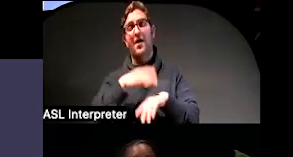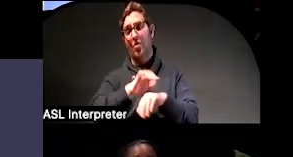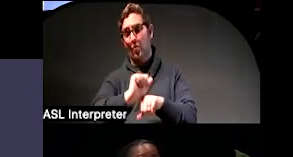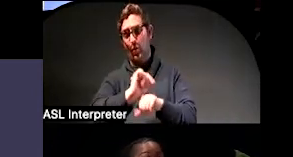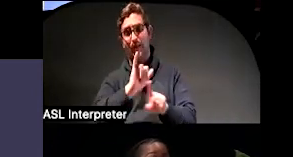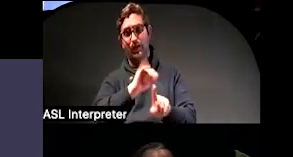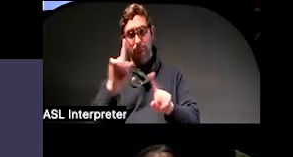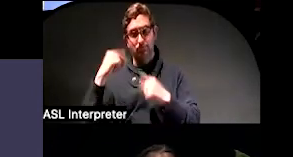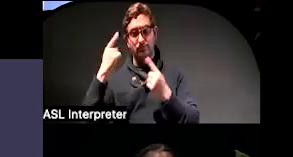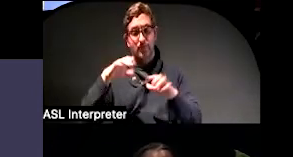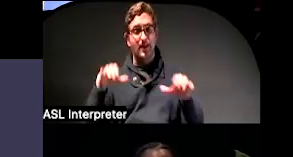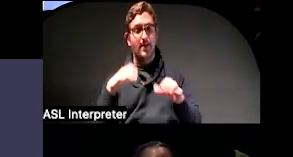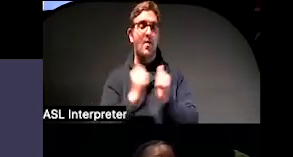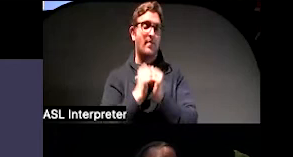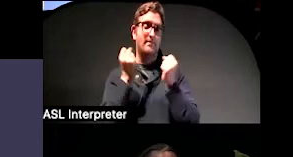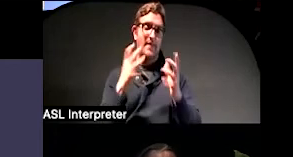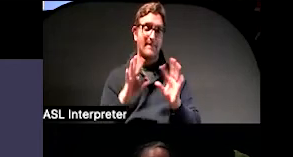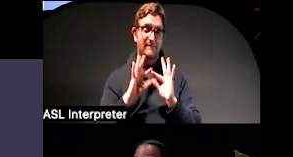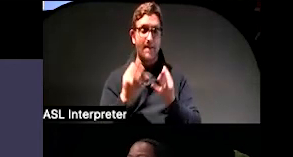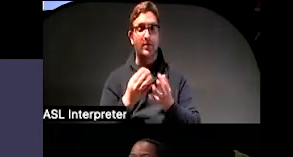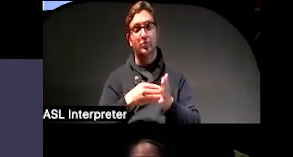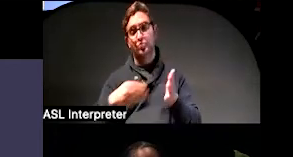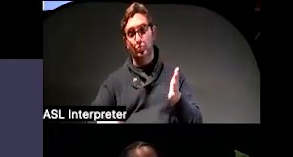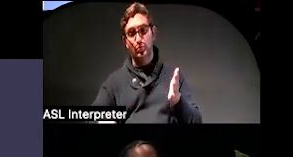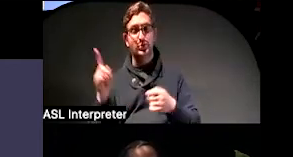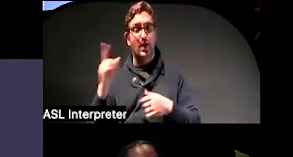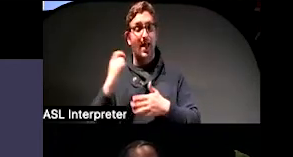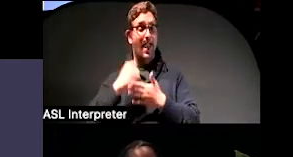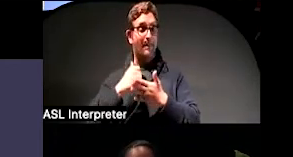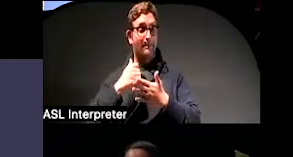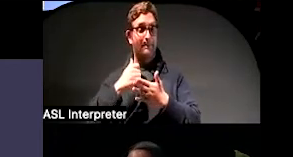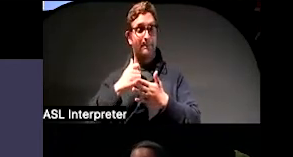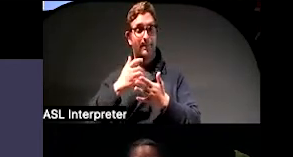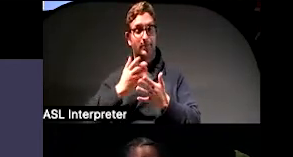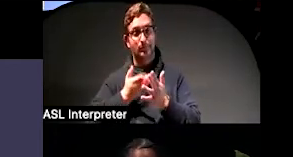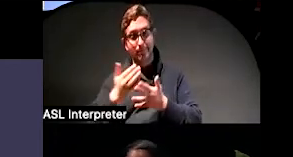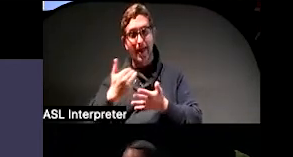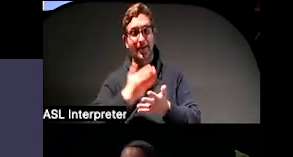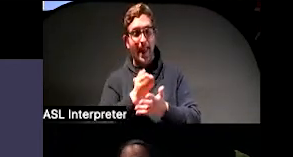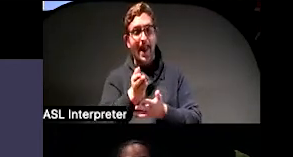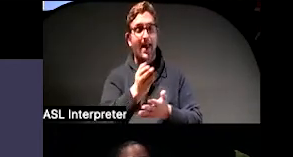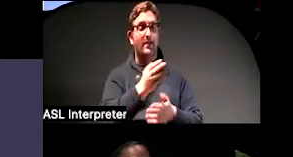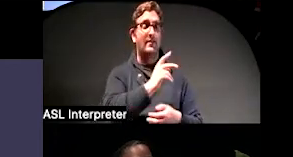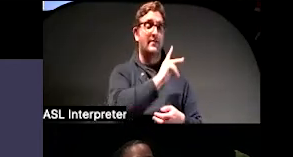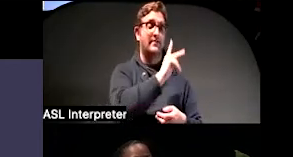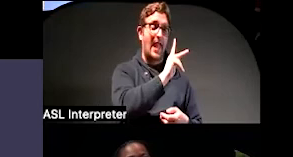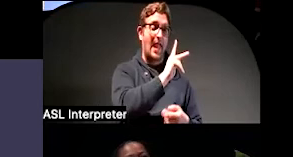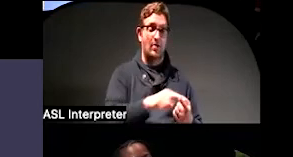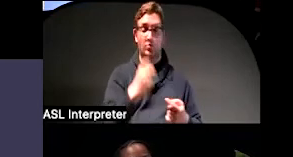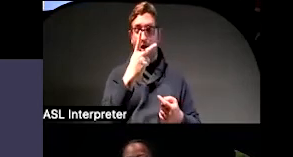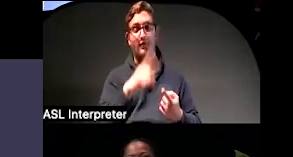you've done with hundreds of families and students as you help them navigate the road from K-12 to